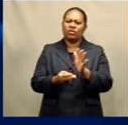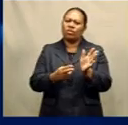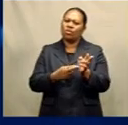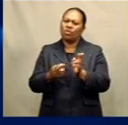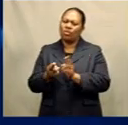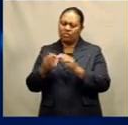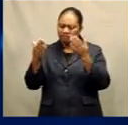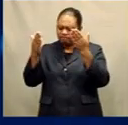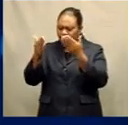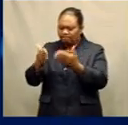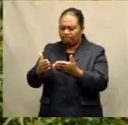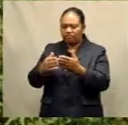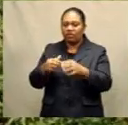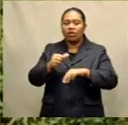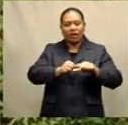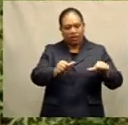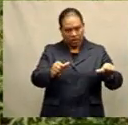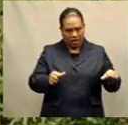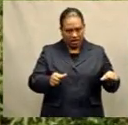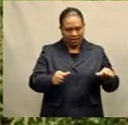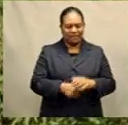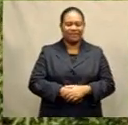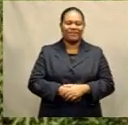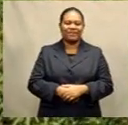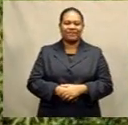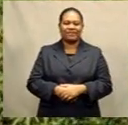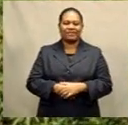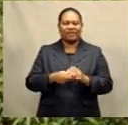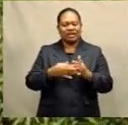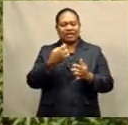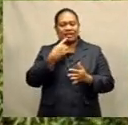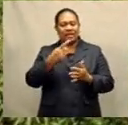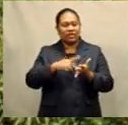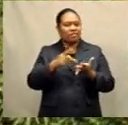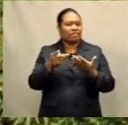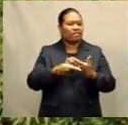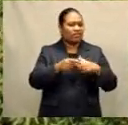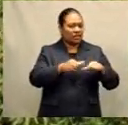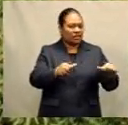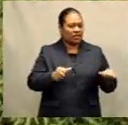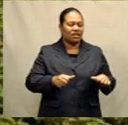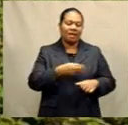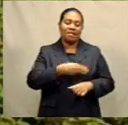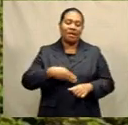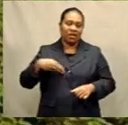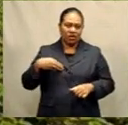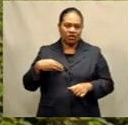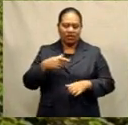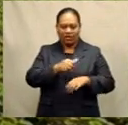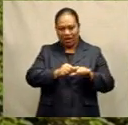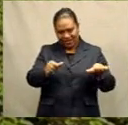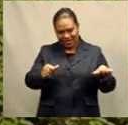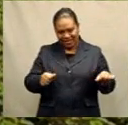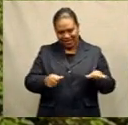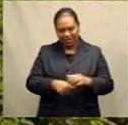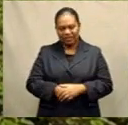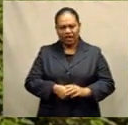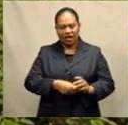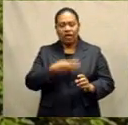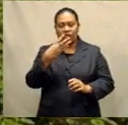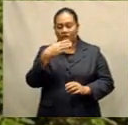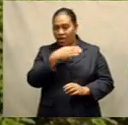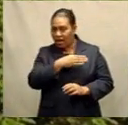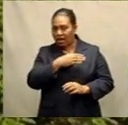to focus on agriculture. The Back to Rural Agriculture program is being run by the Ministry of Agriculture. The